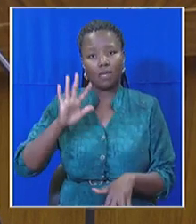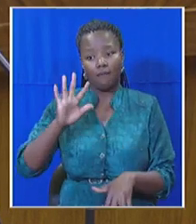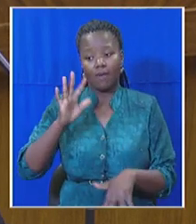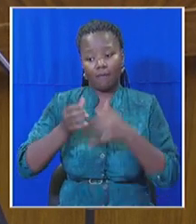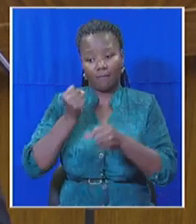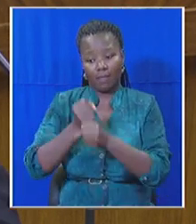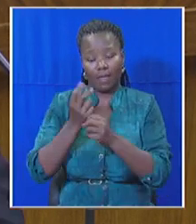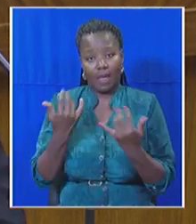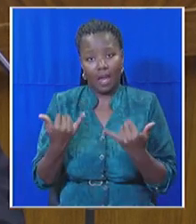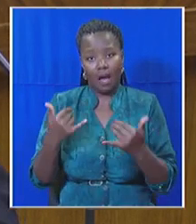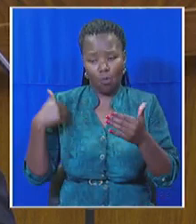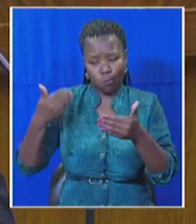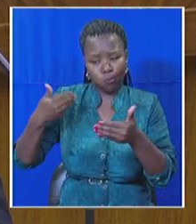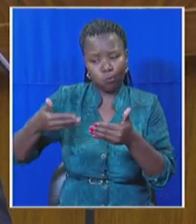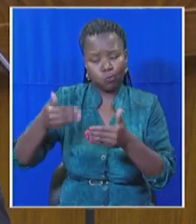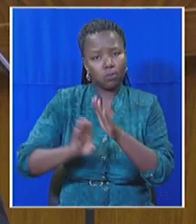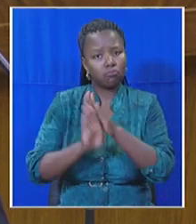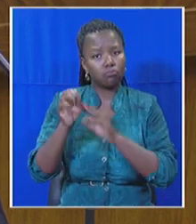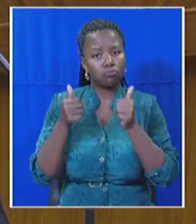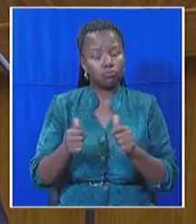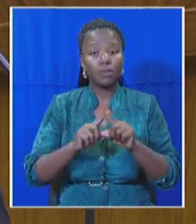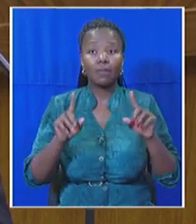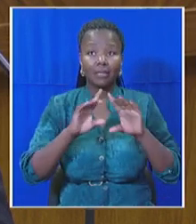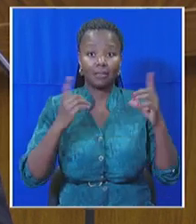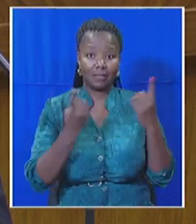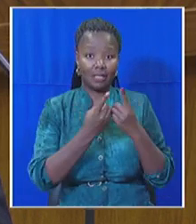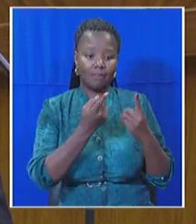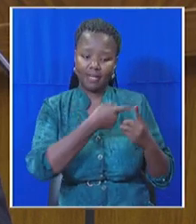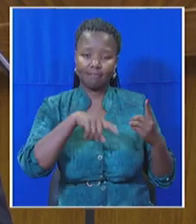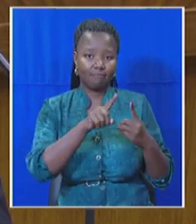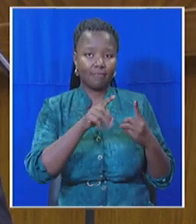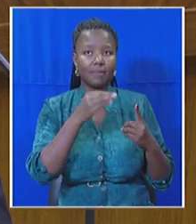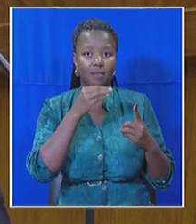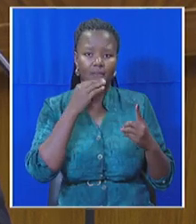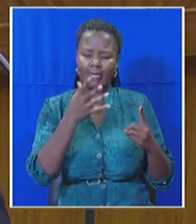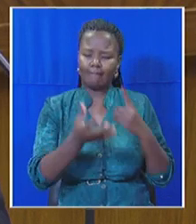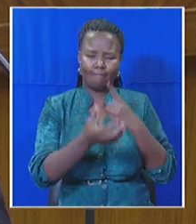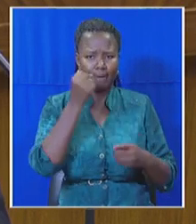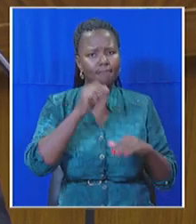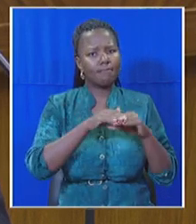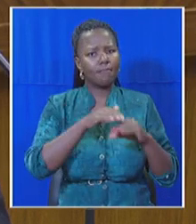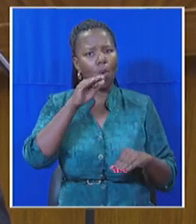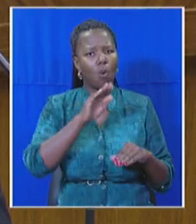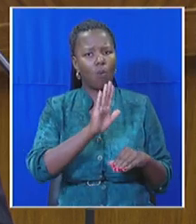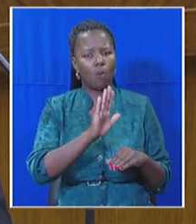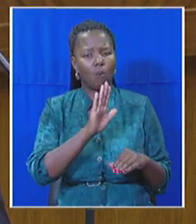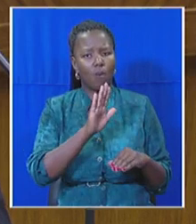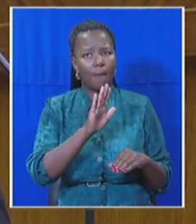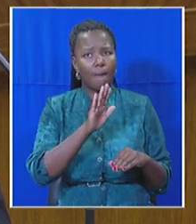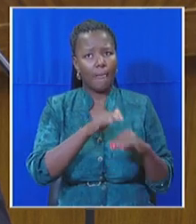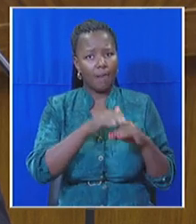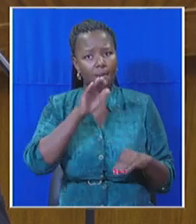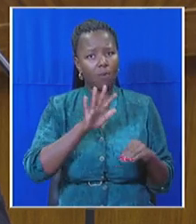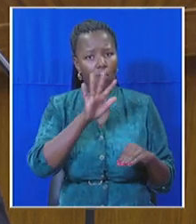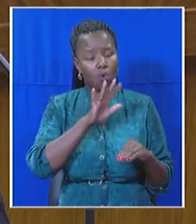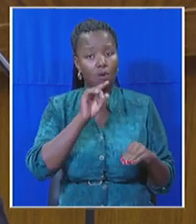years. Yet, the department overachieved in the period covered, more than meeting